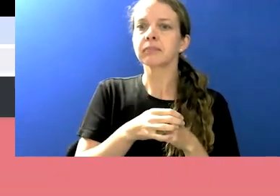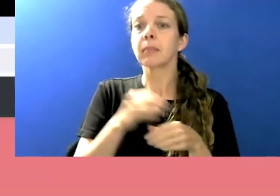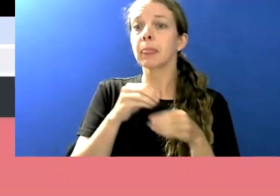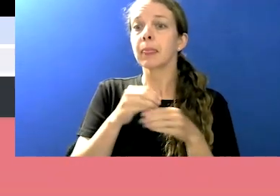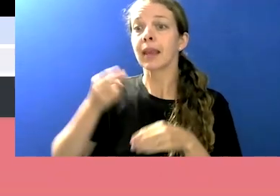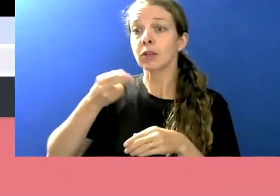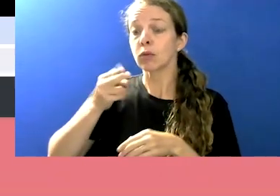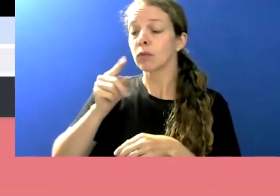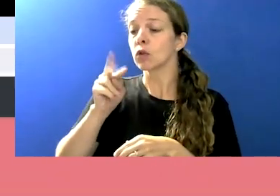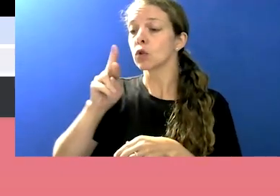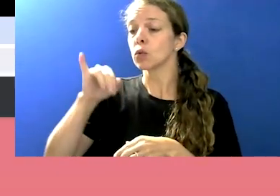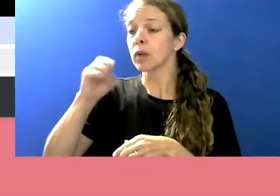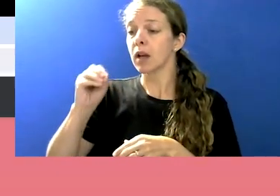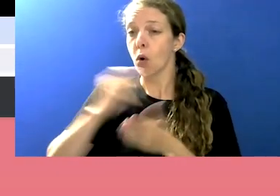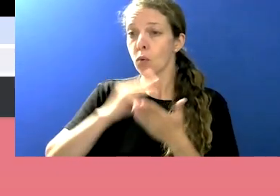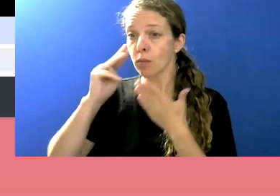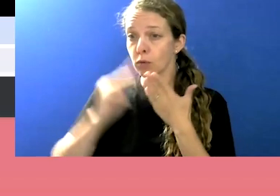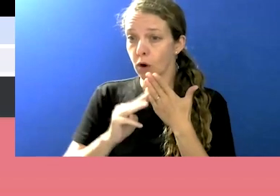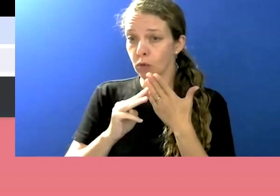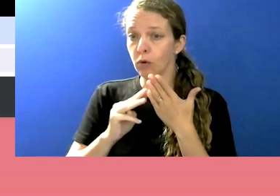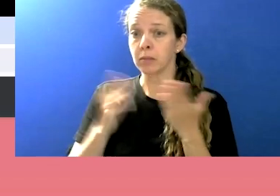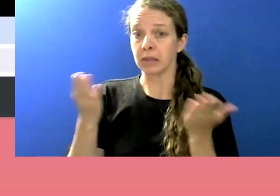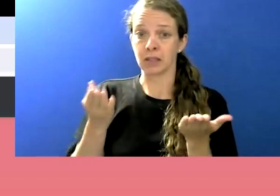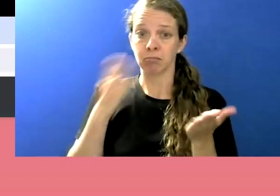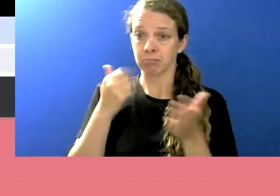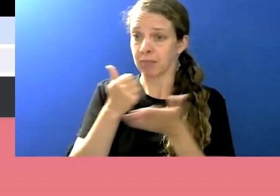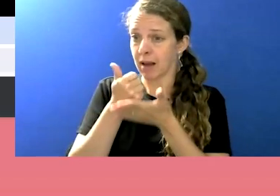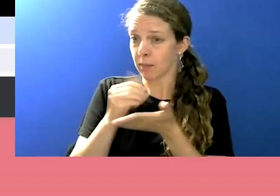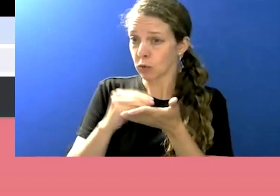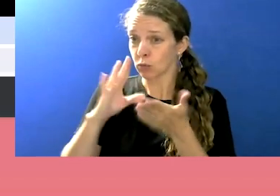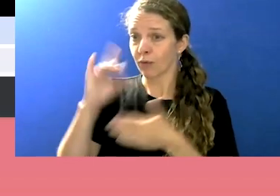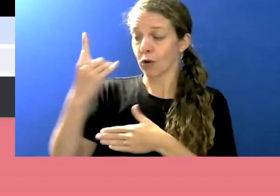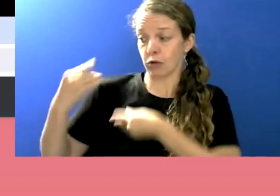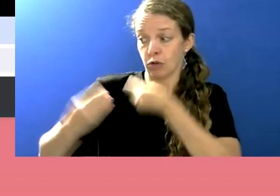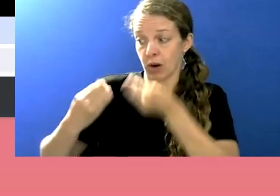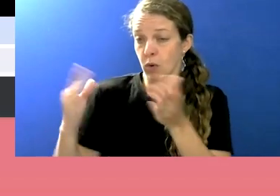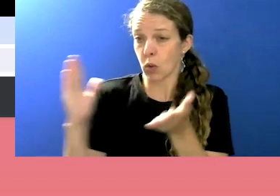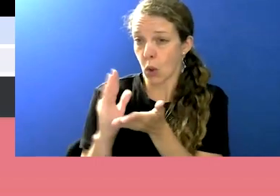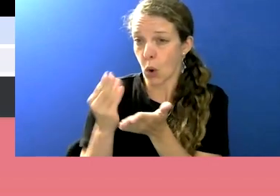TRiO program, we are here to help students that are first generation low income.